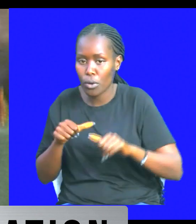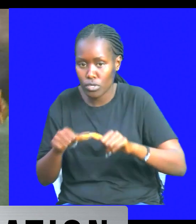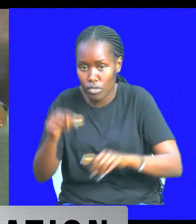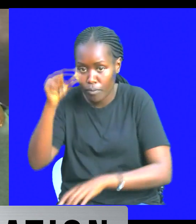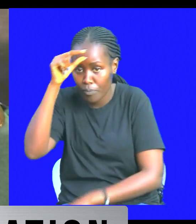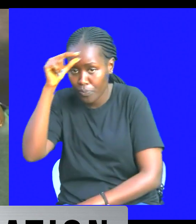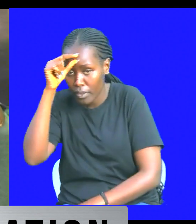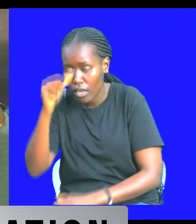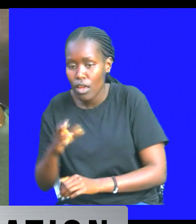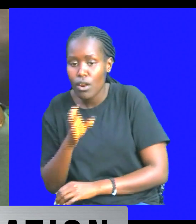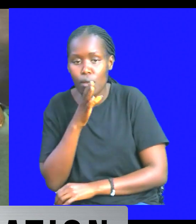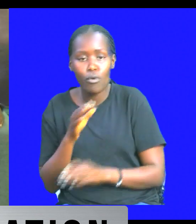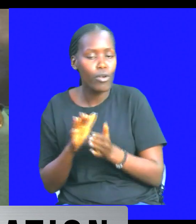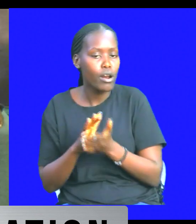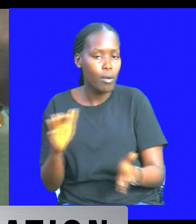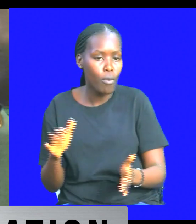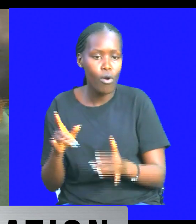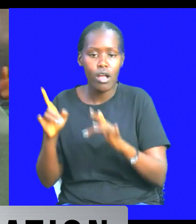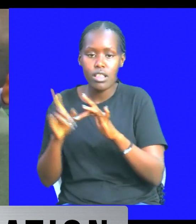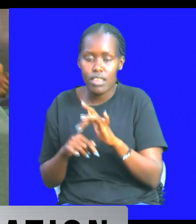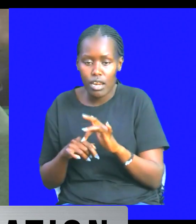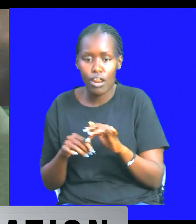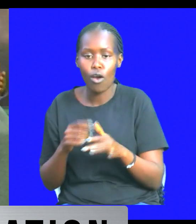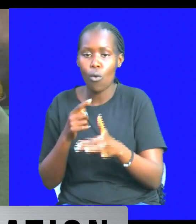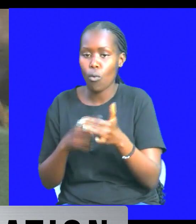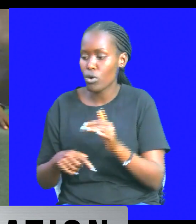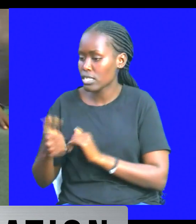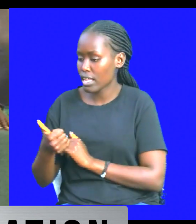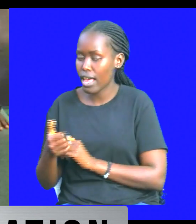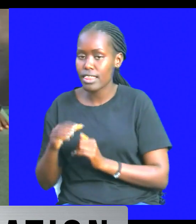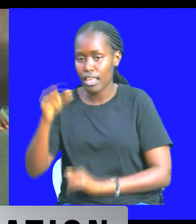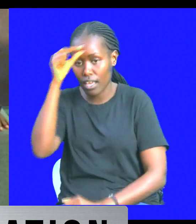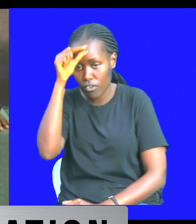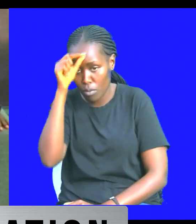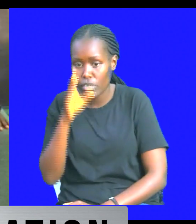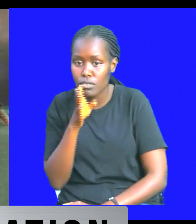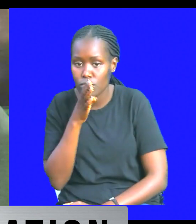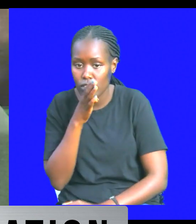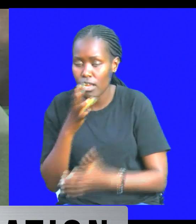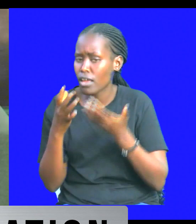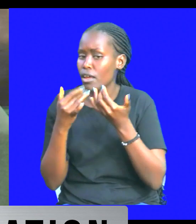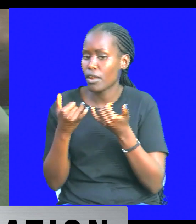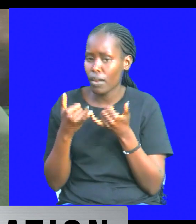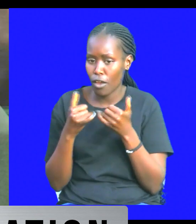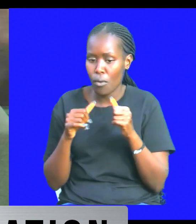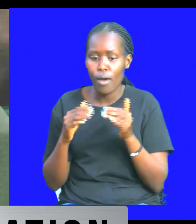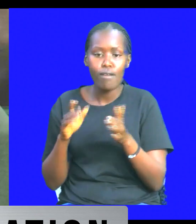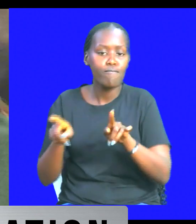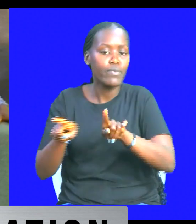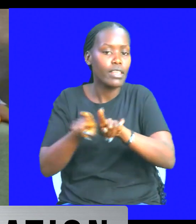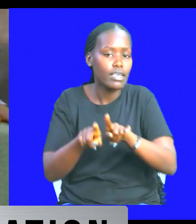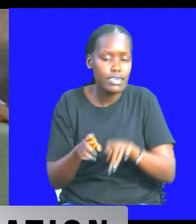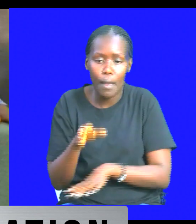have borrowed more than what the other government borrowed within a year. So really, we are ending towards the same borrowing that